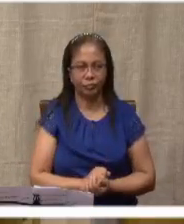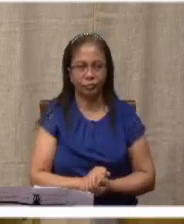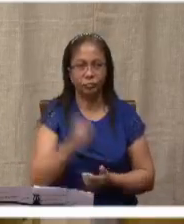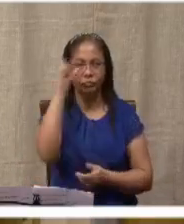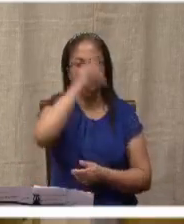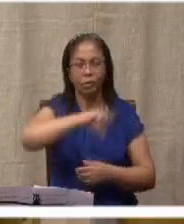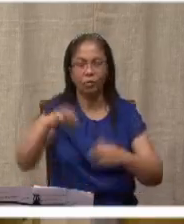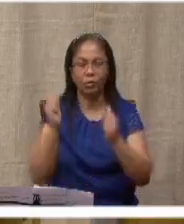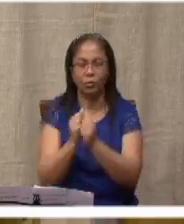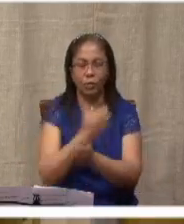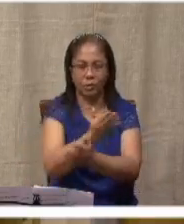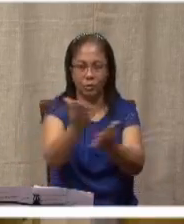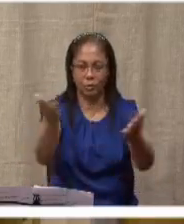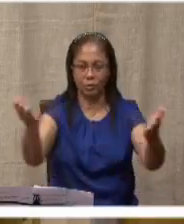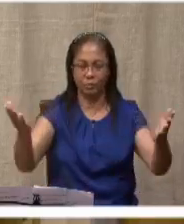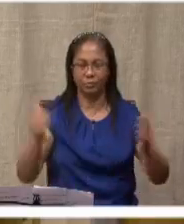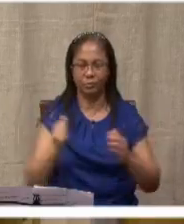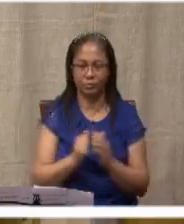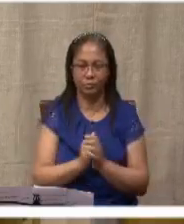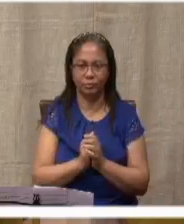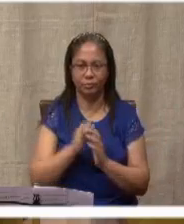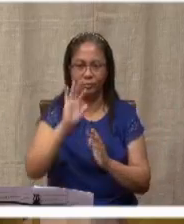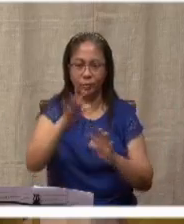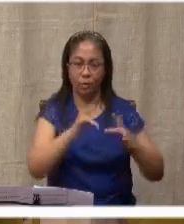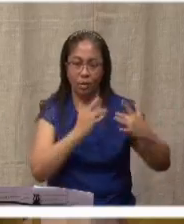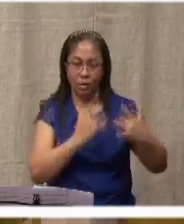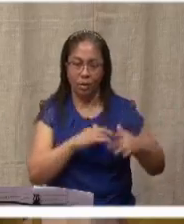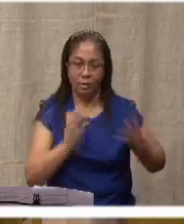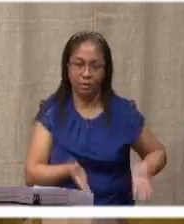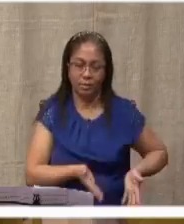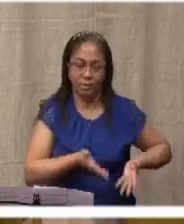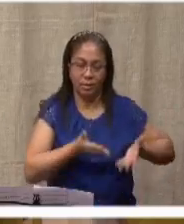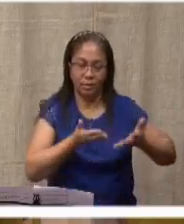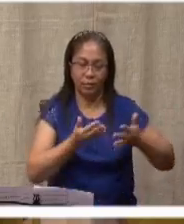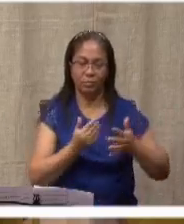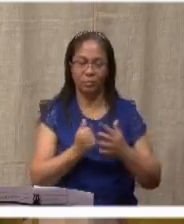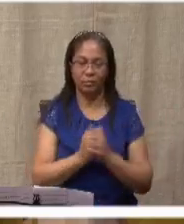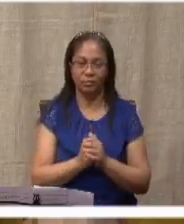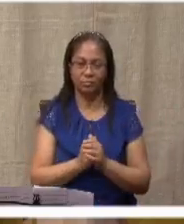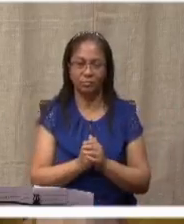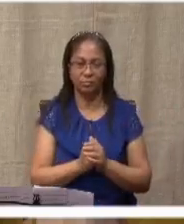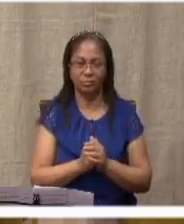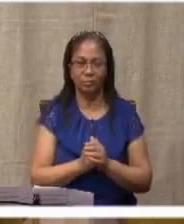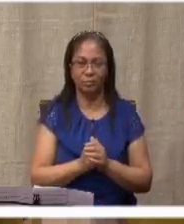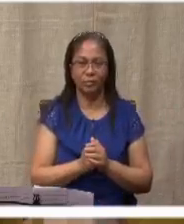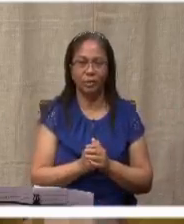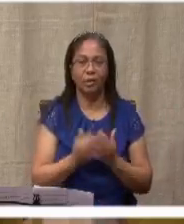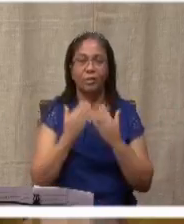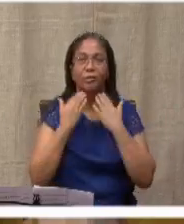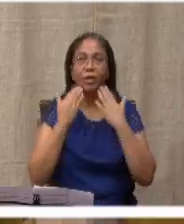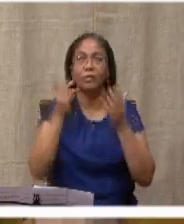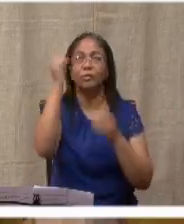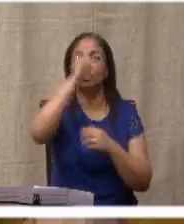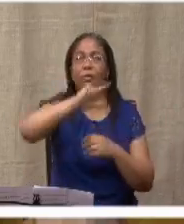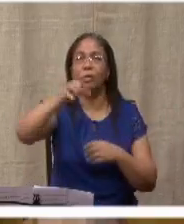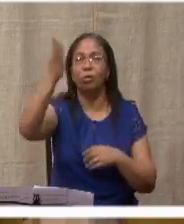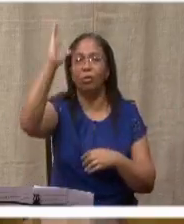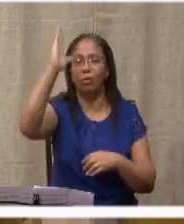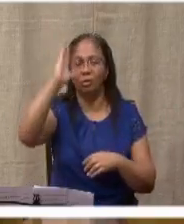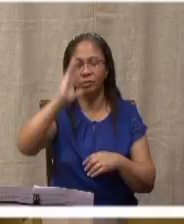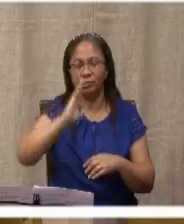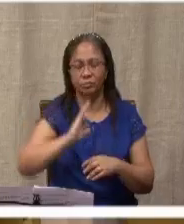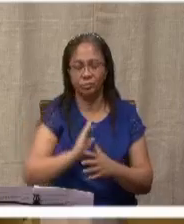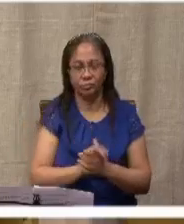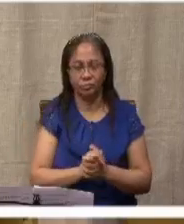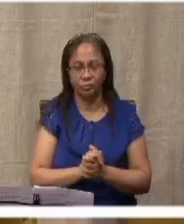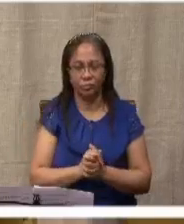the lord be with you and with your spirit lift up your hearts let us give thanks to the lord our god it